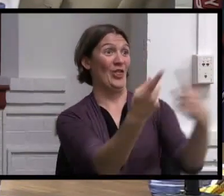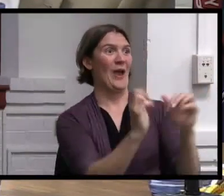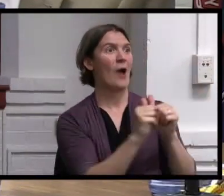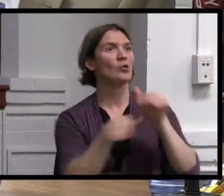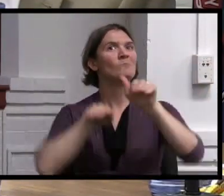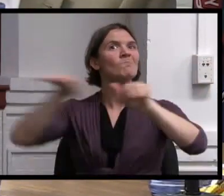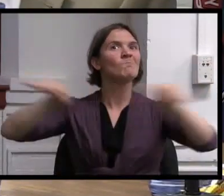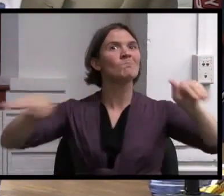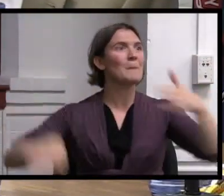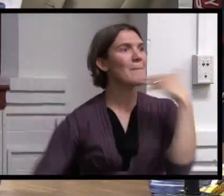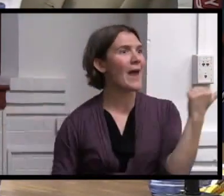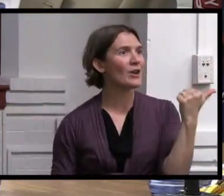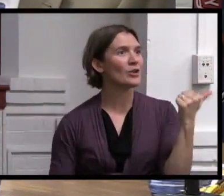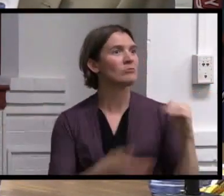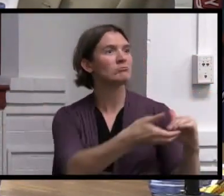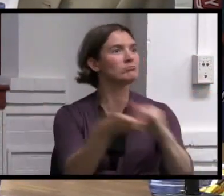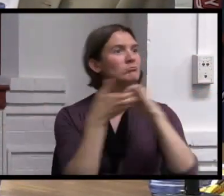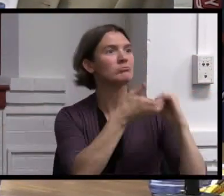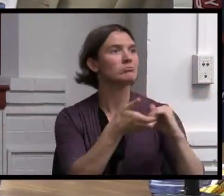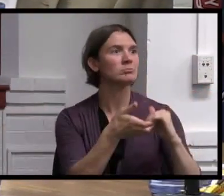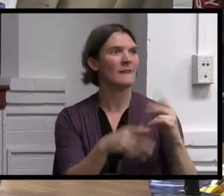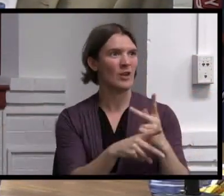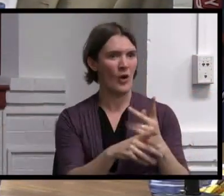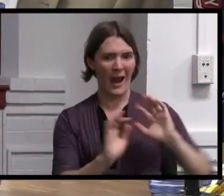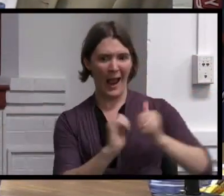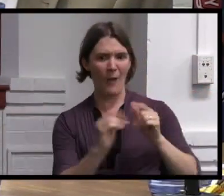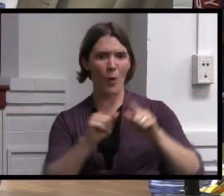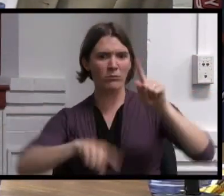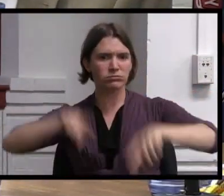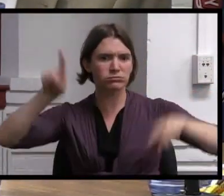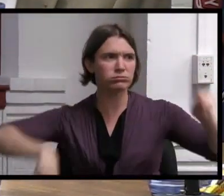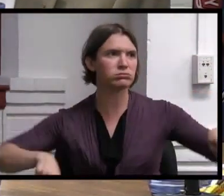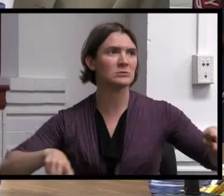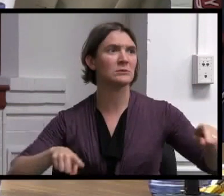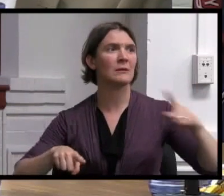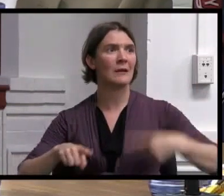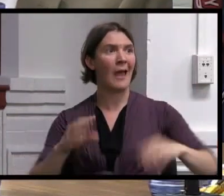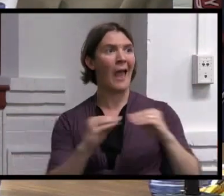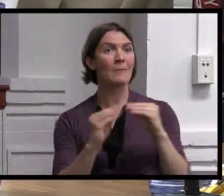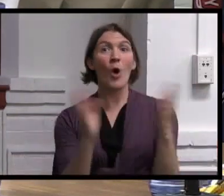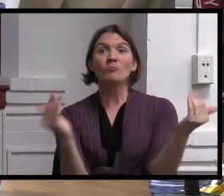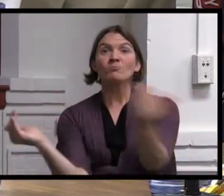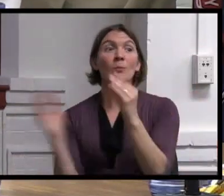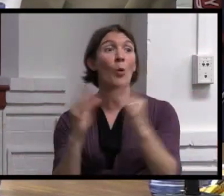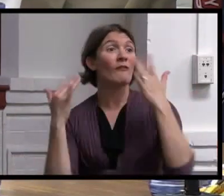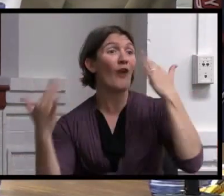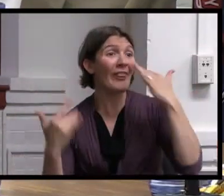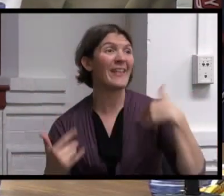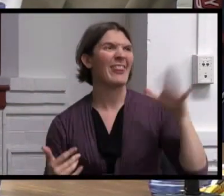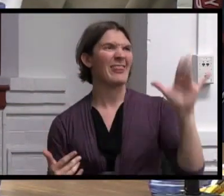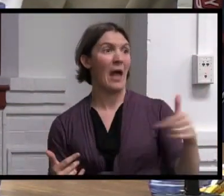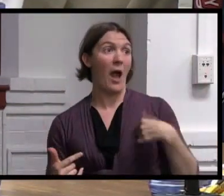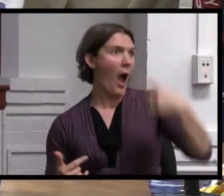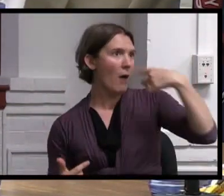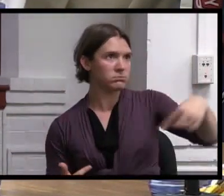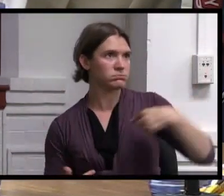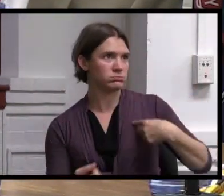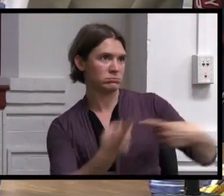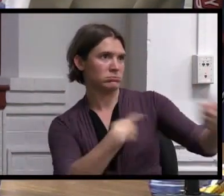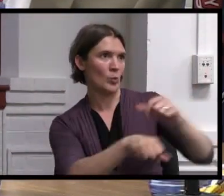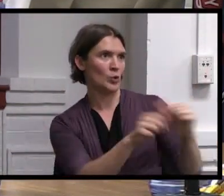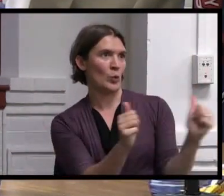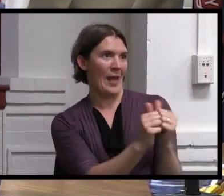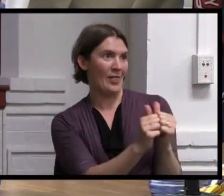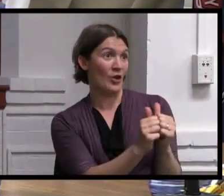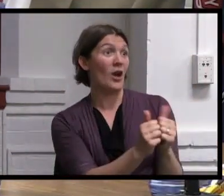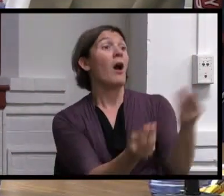work to get a better understanding of what's already being done and where we might add value to that with official town action, that I can then